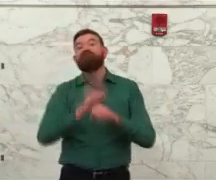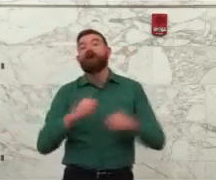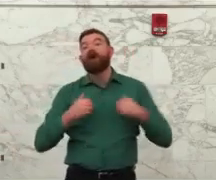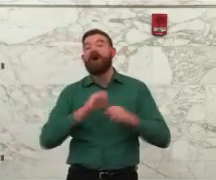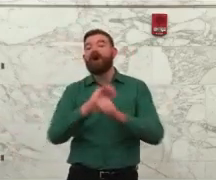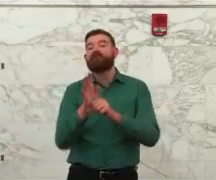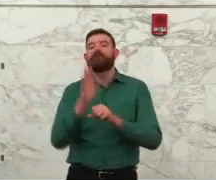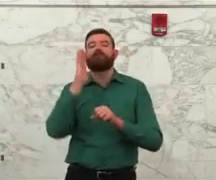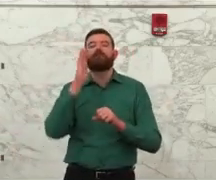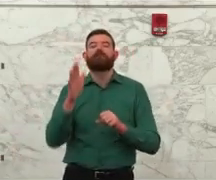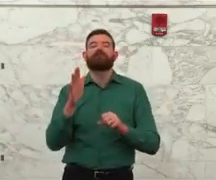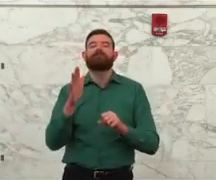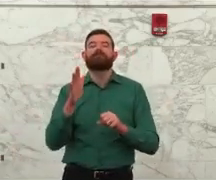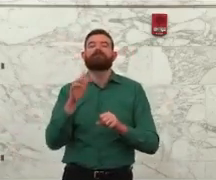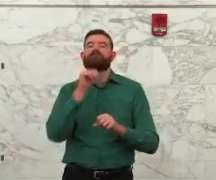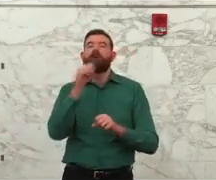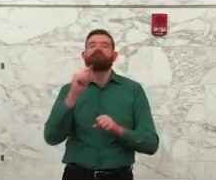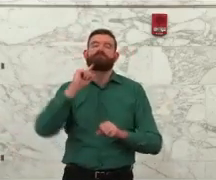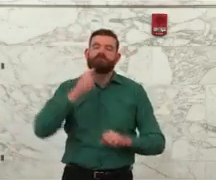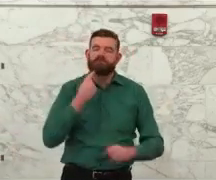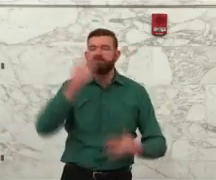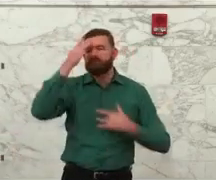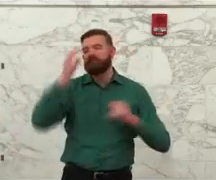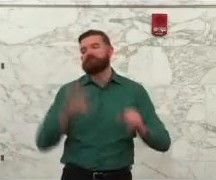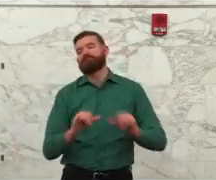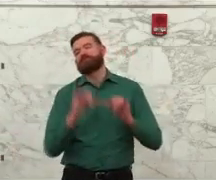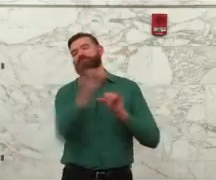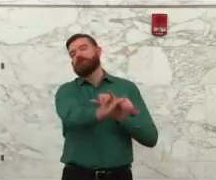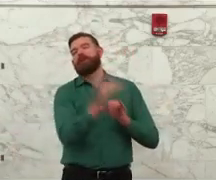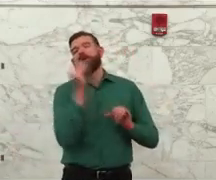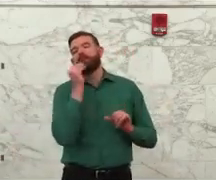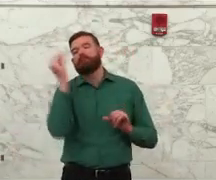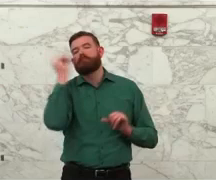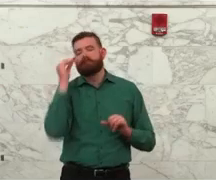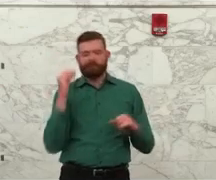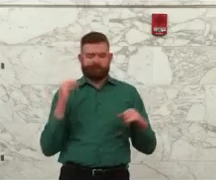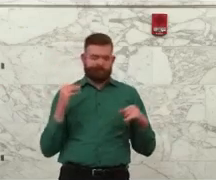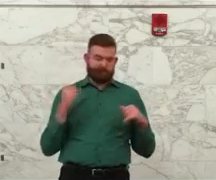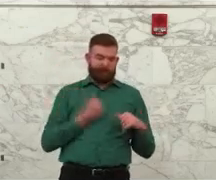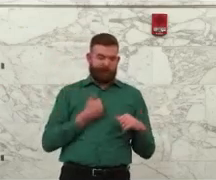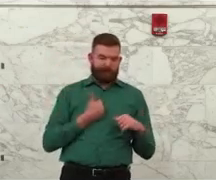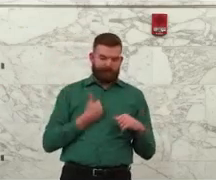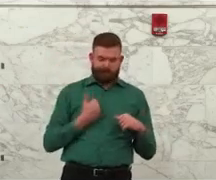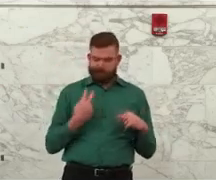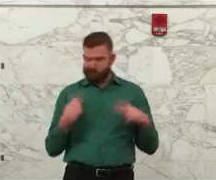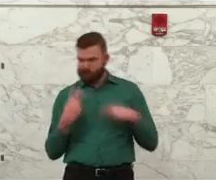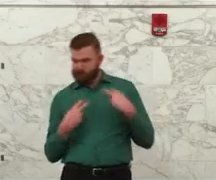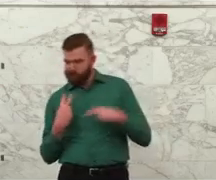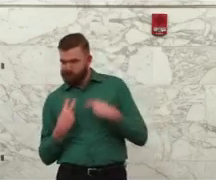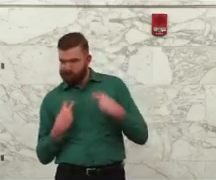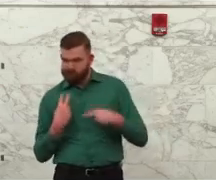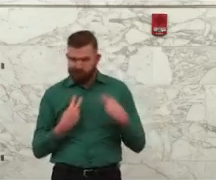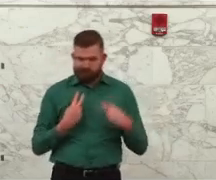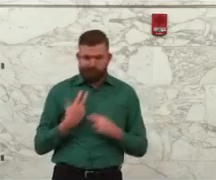monitor yourself for 72 hours, monitor your temperature, be in touch with your healthcare